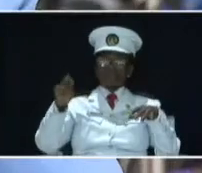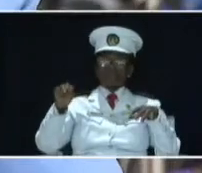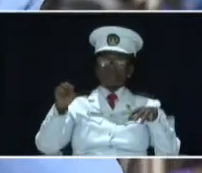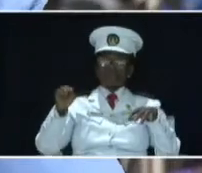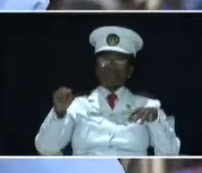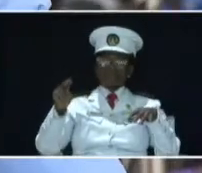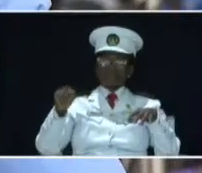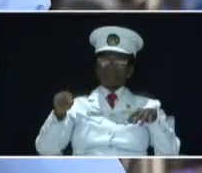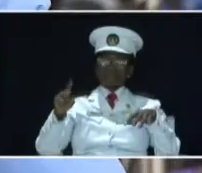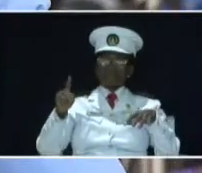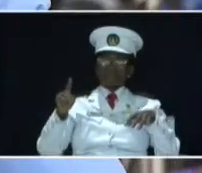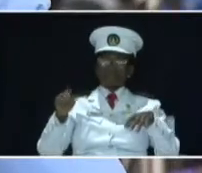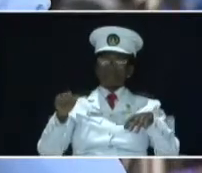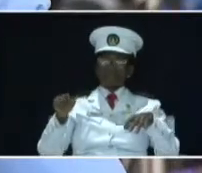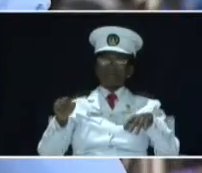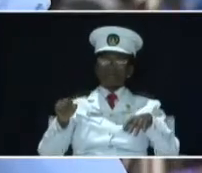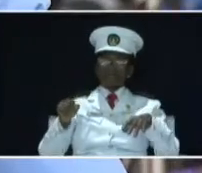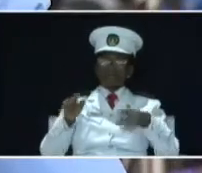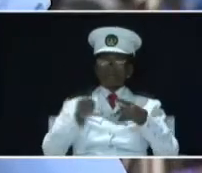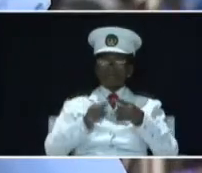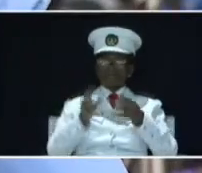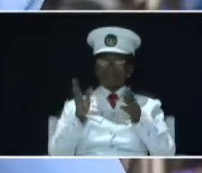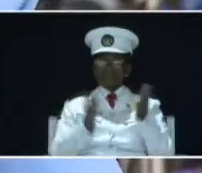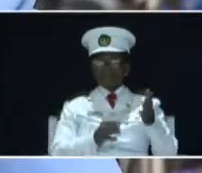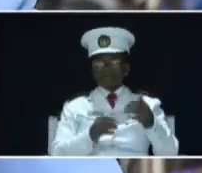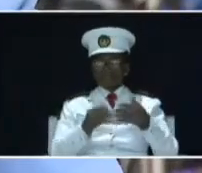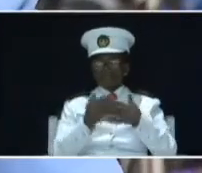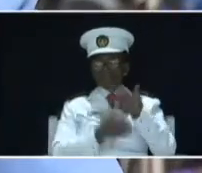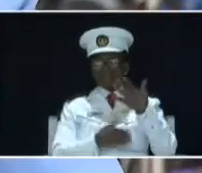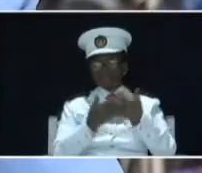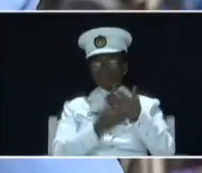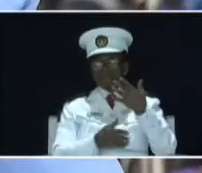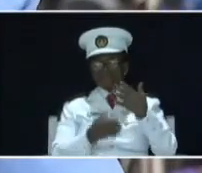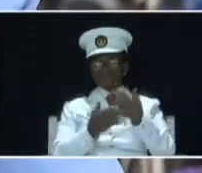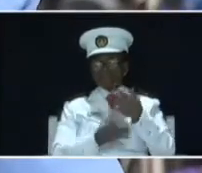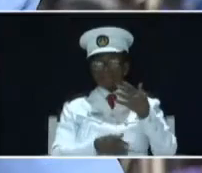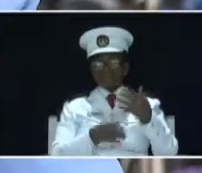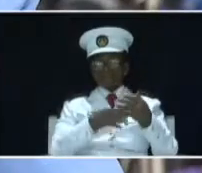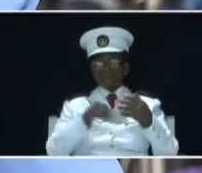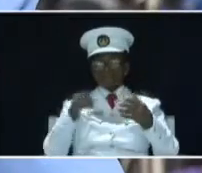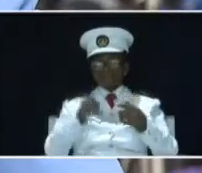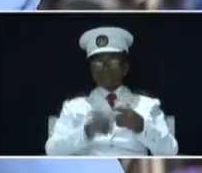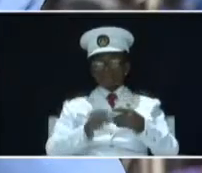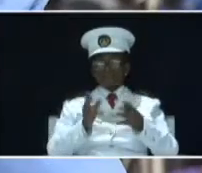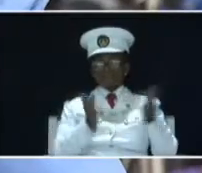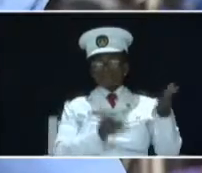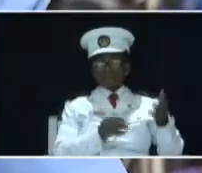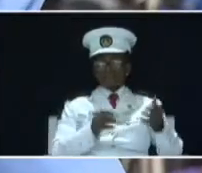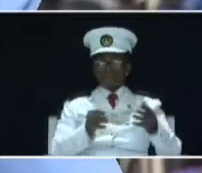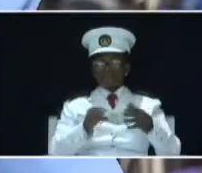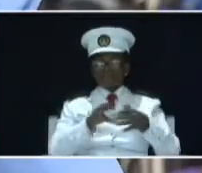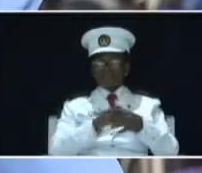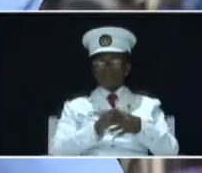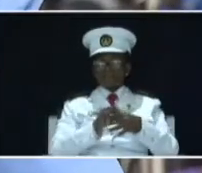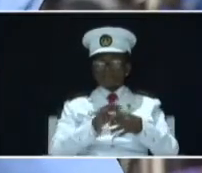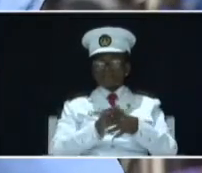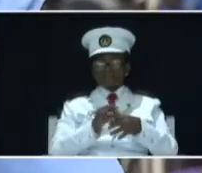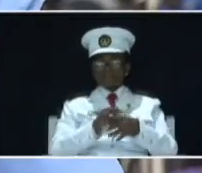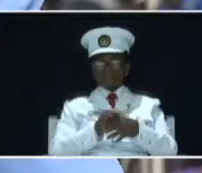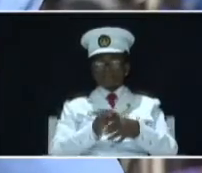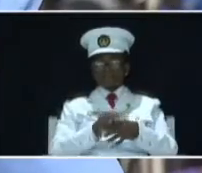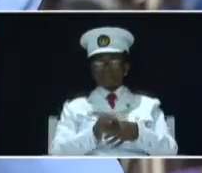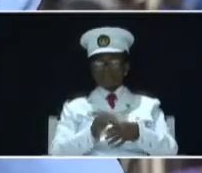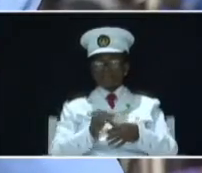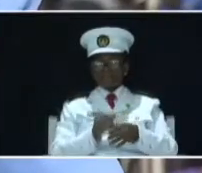to bring bread and to bring meat. And everybody knows that